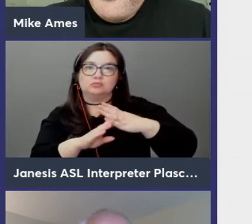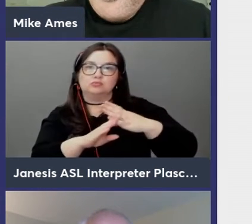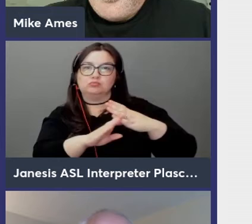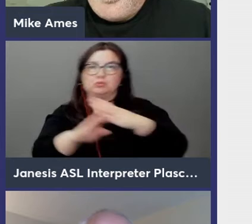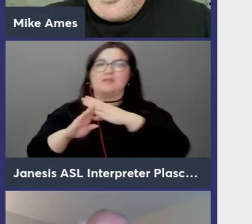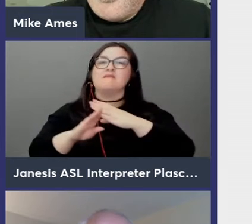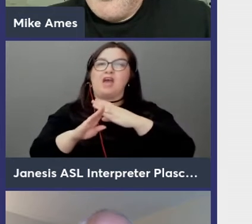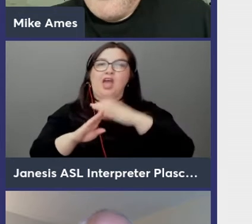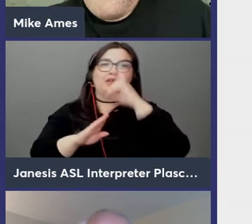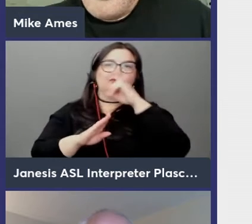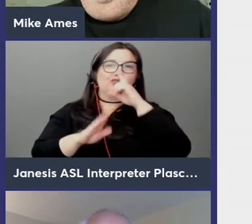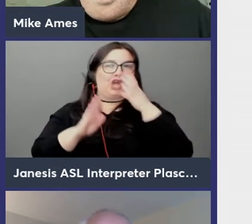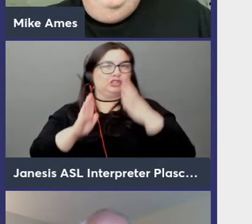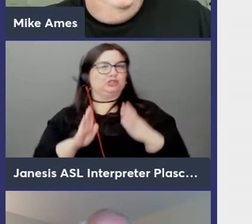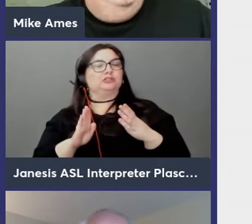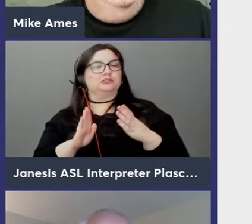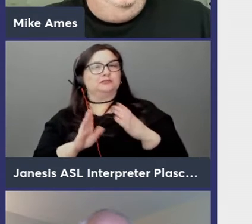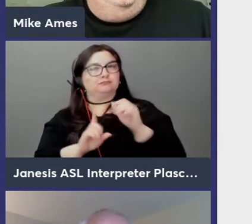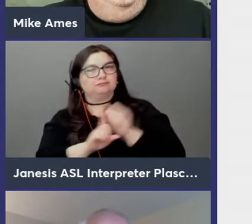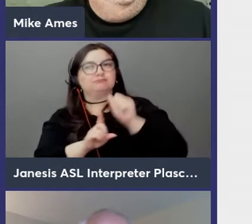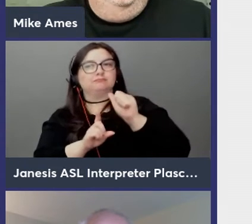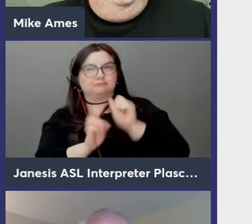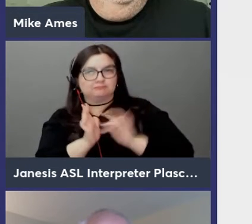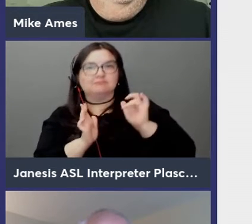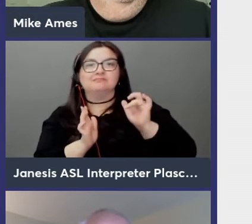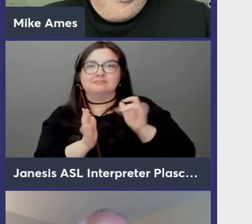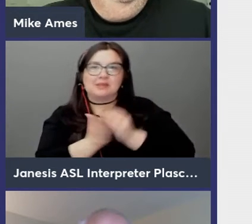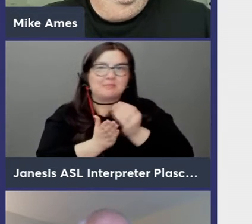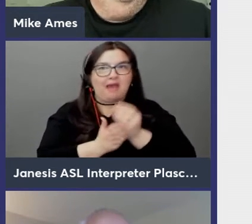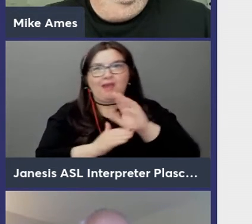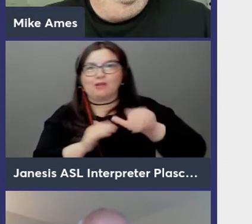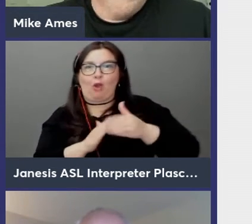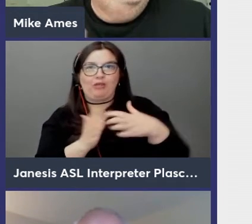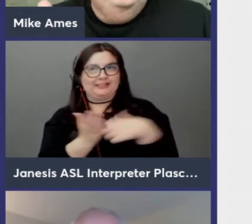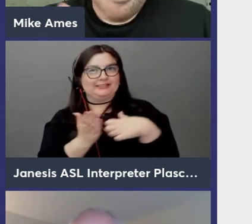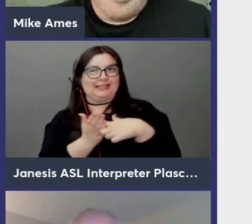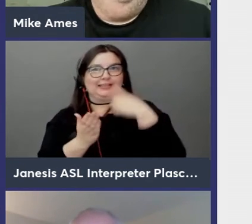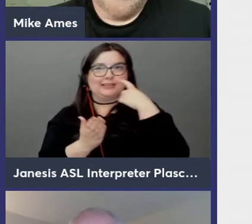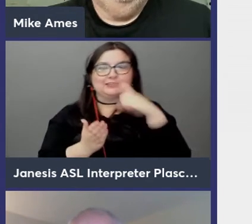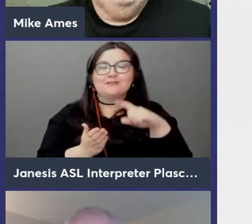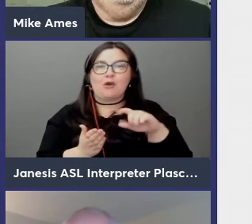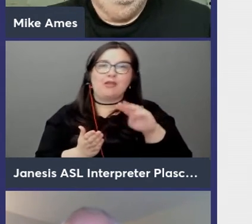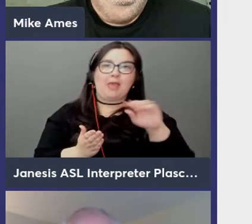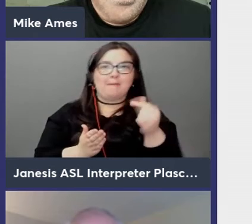from, buying up all the Megadeth tickets in October.